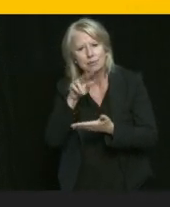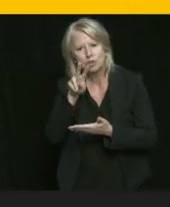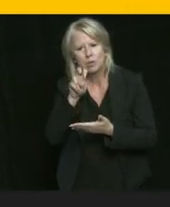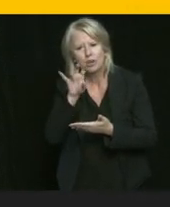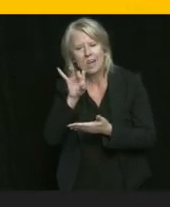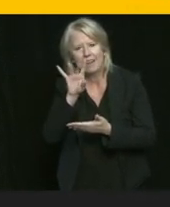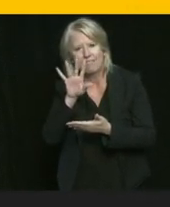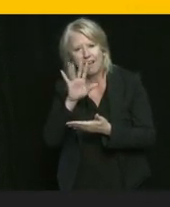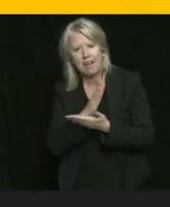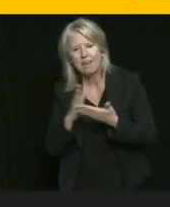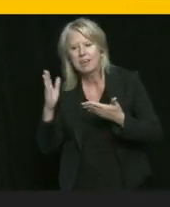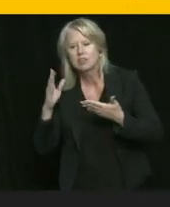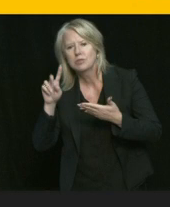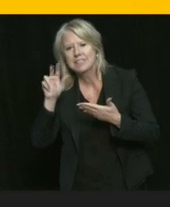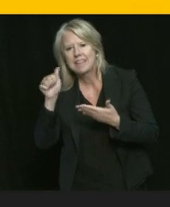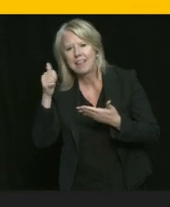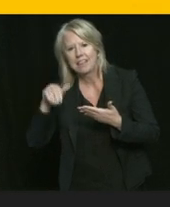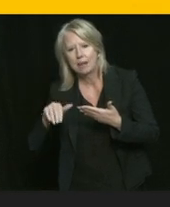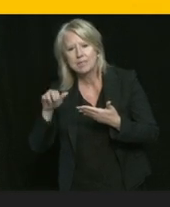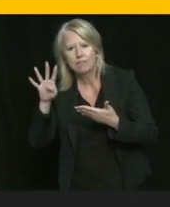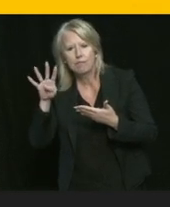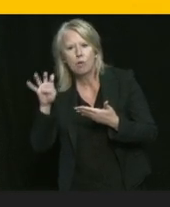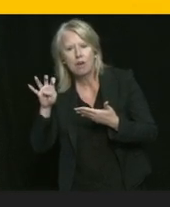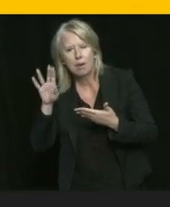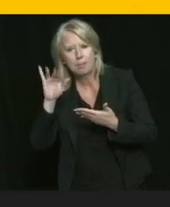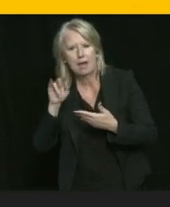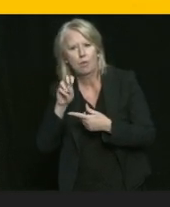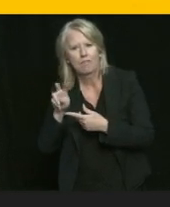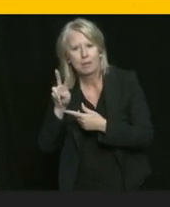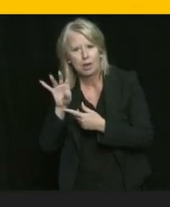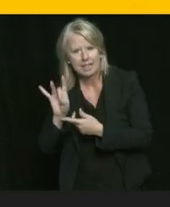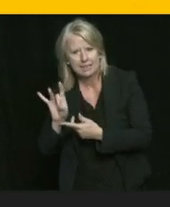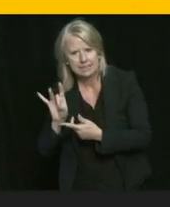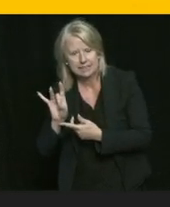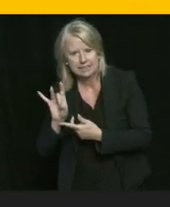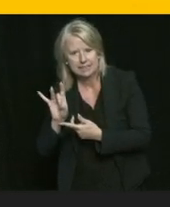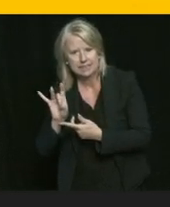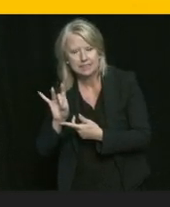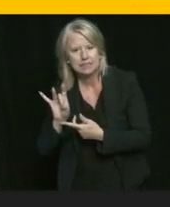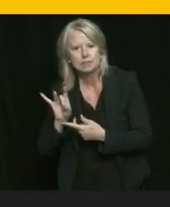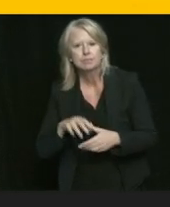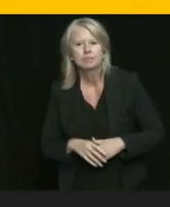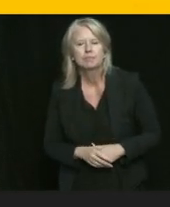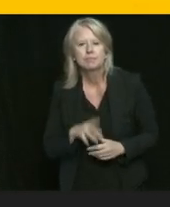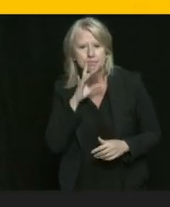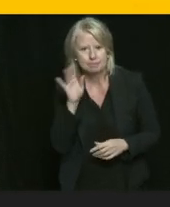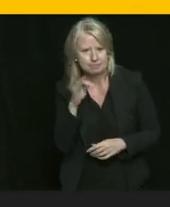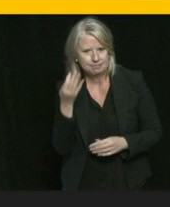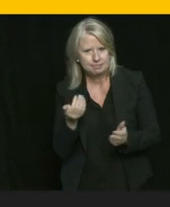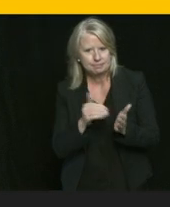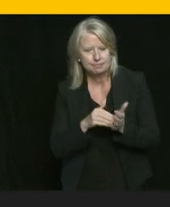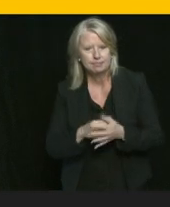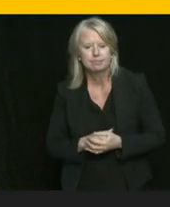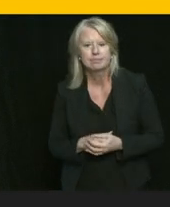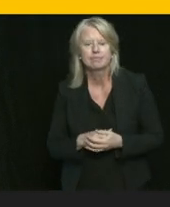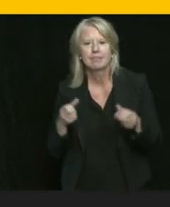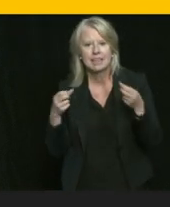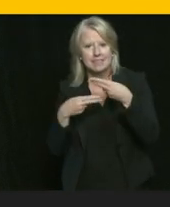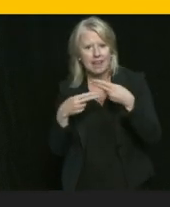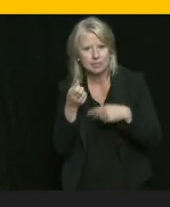10,285 to 10,400 by November the 8th. Dear positive news. Slide 12.